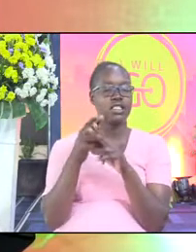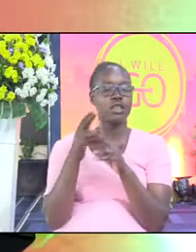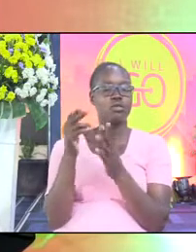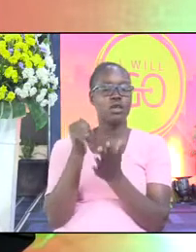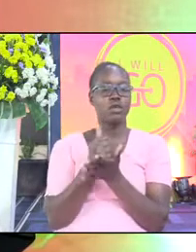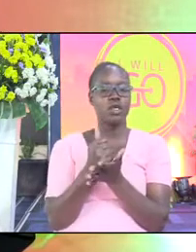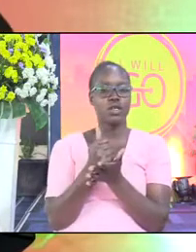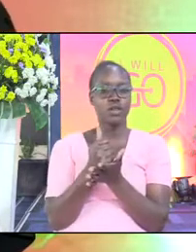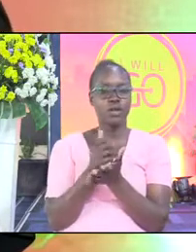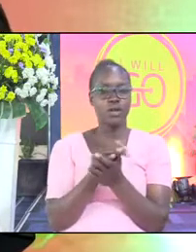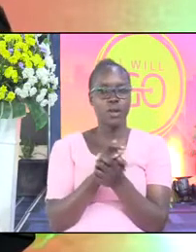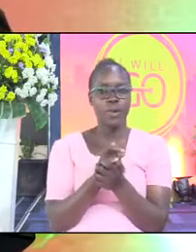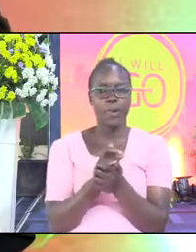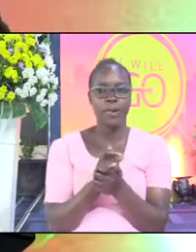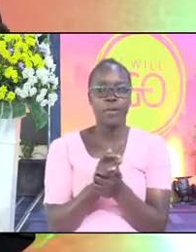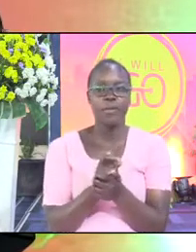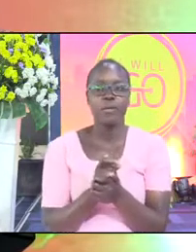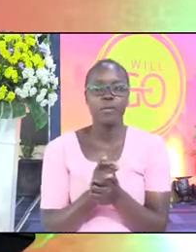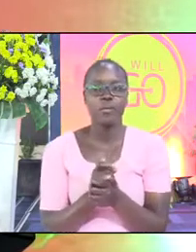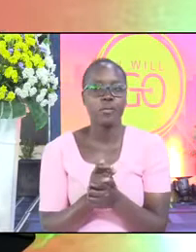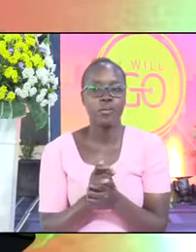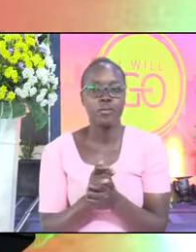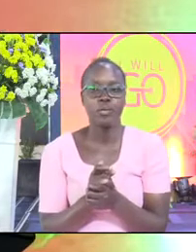name, amen.